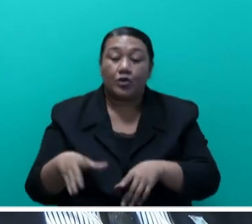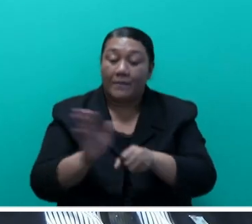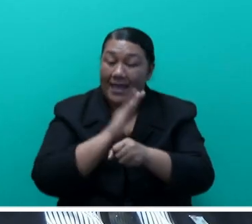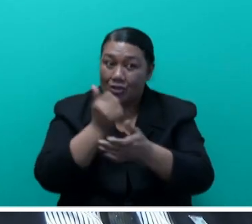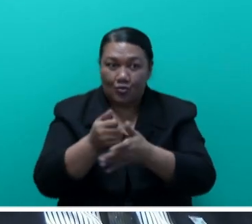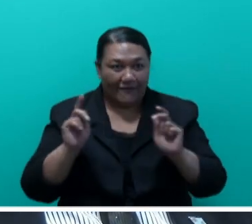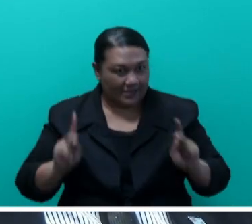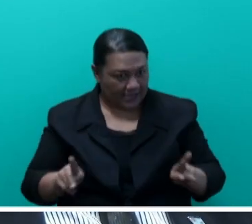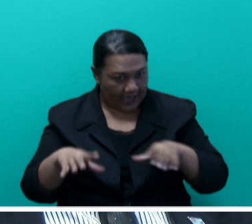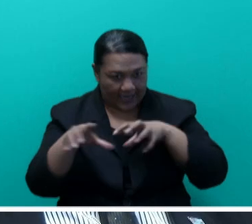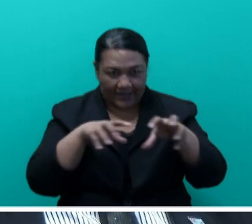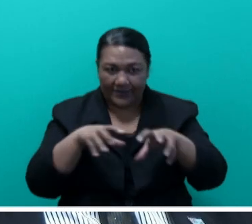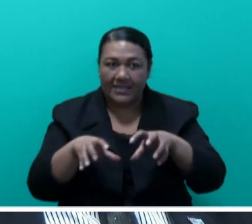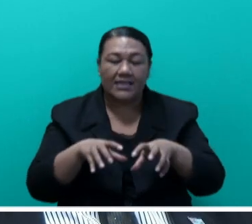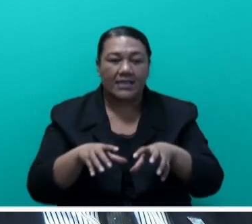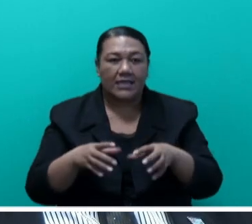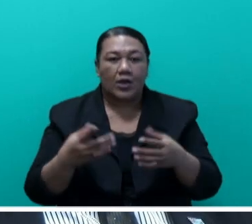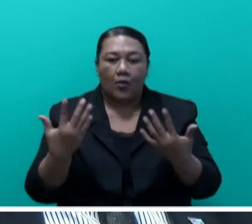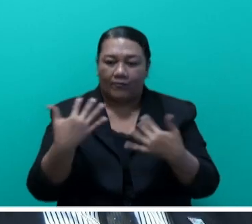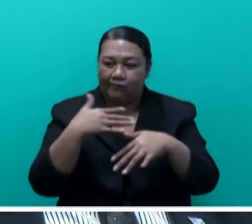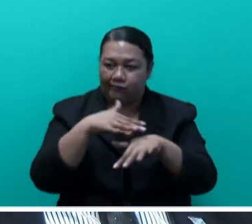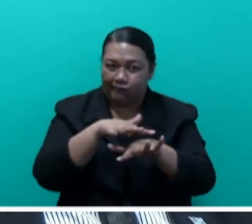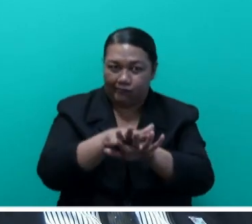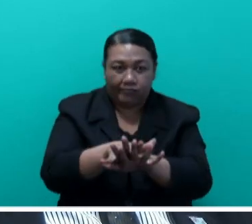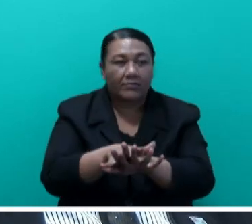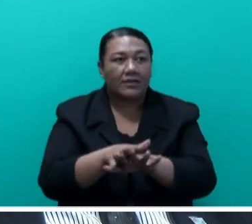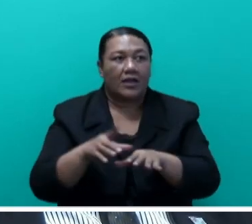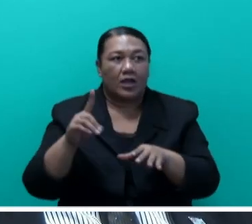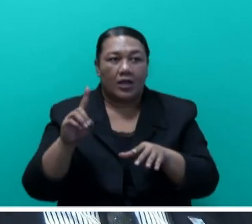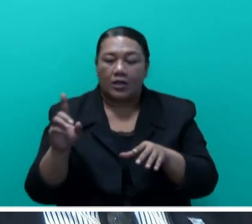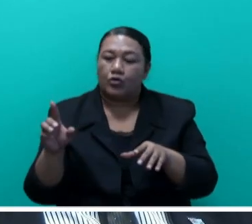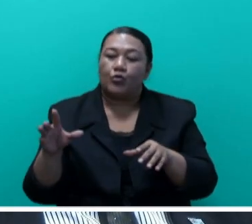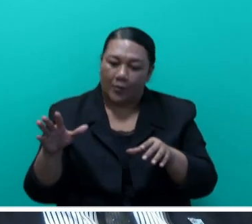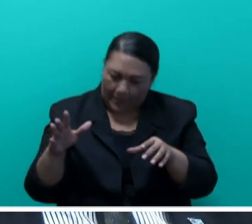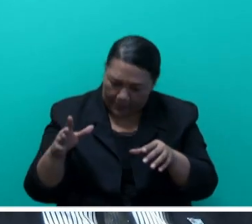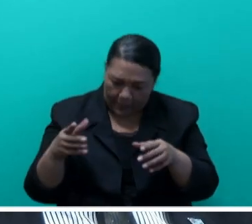is woven into the fabric of our daily lives.